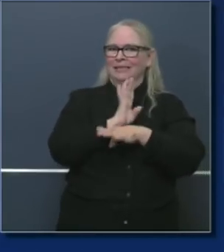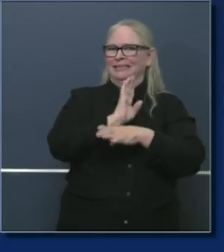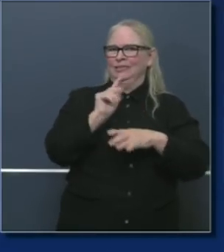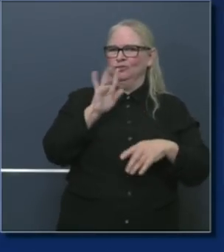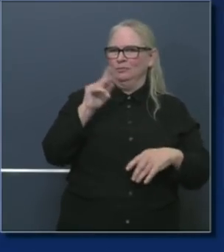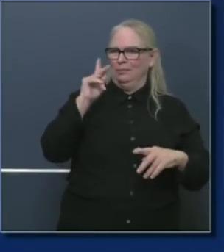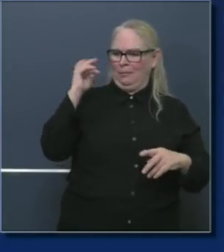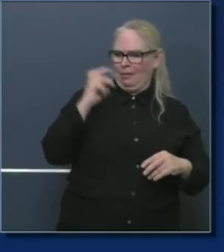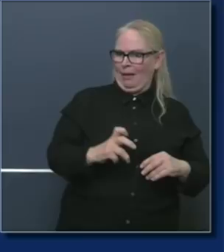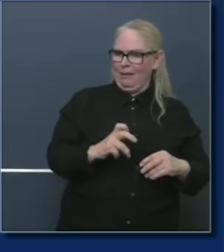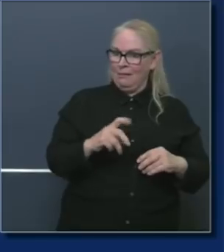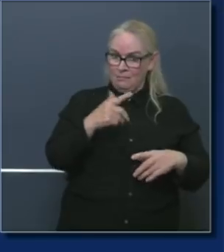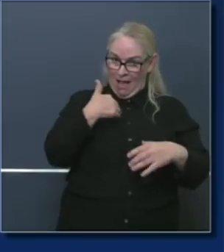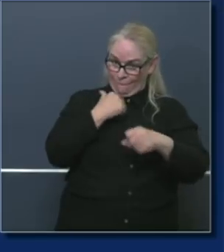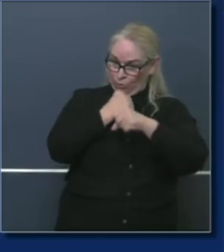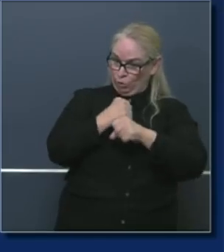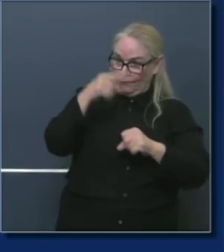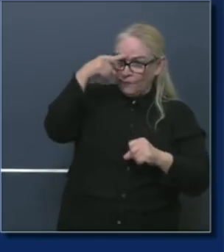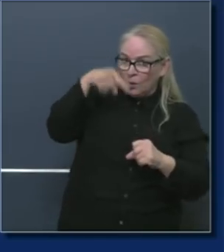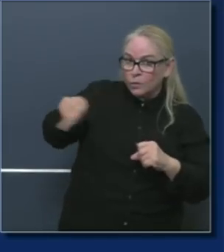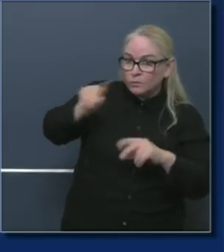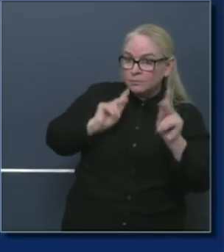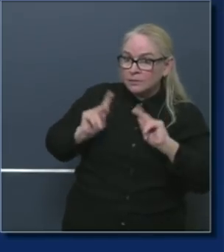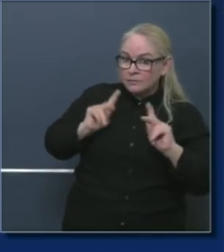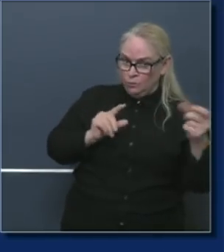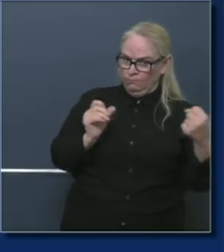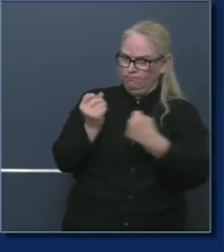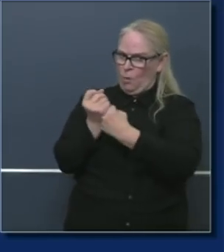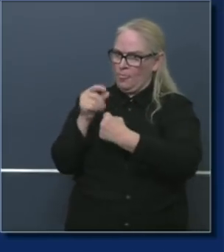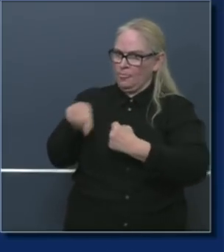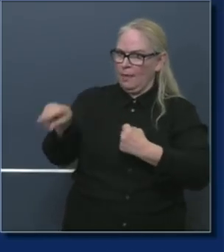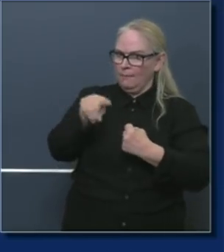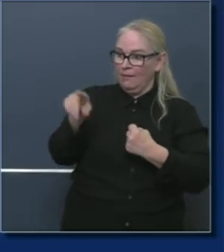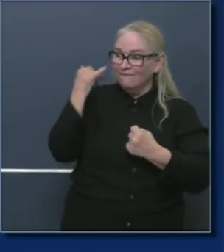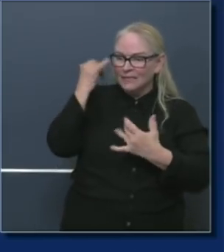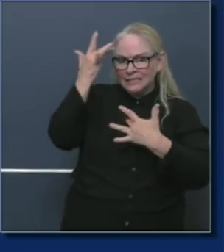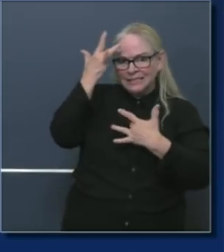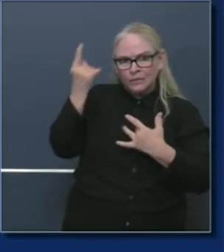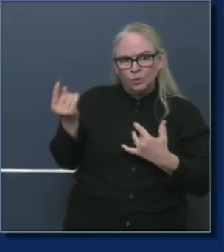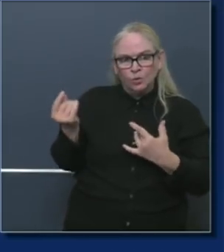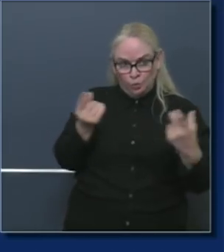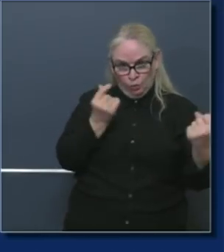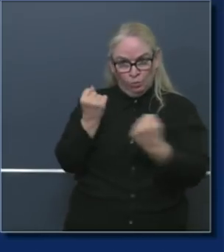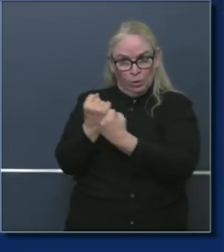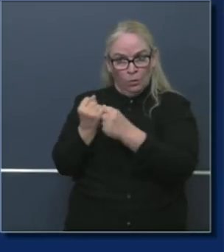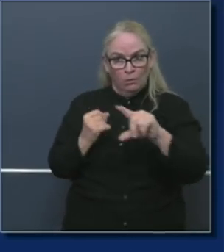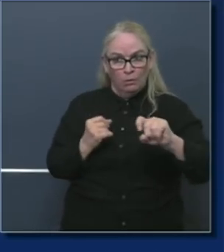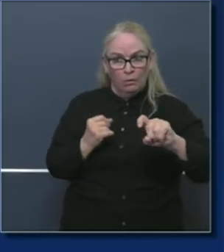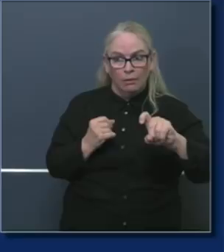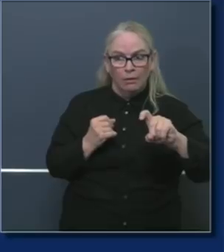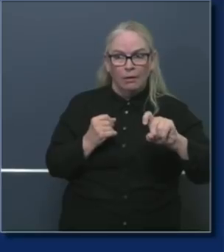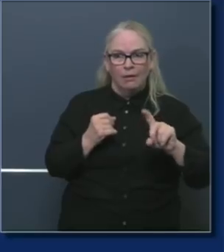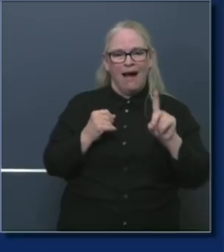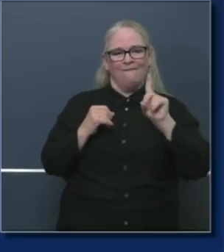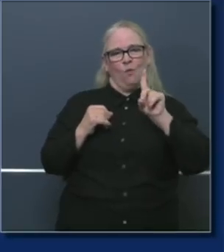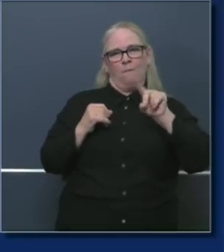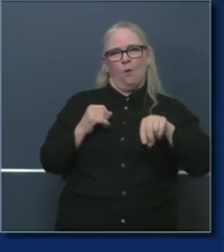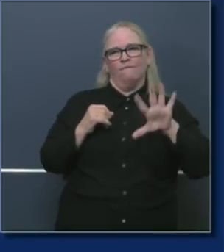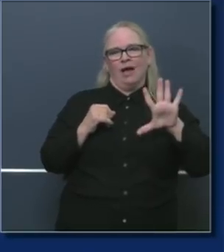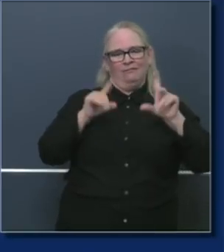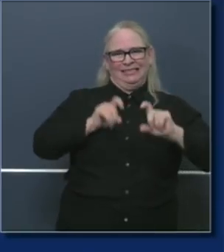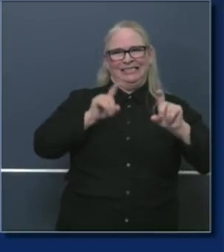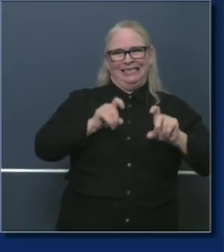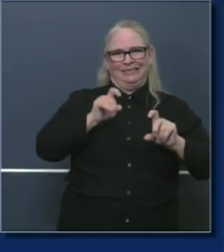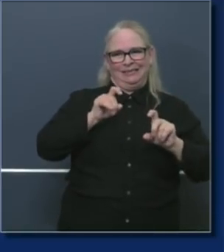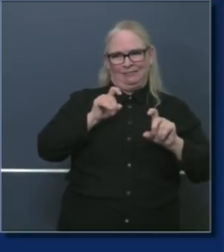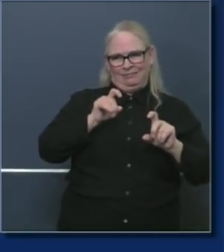COVID-19. That we have adequate testing capacity in those counties, a minimum of 1.5 tests per 1,000 residents, that